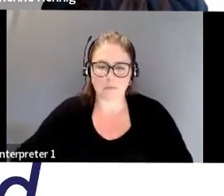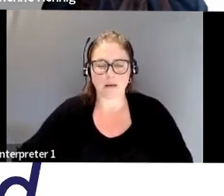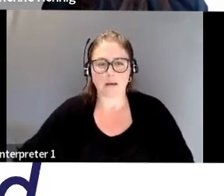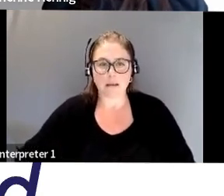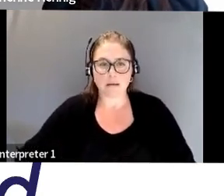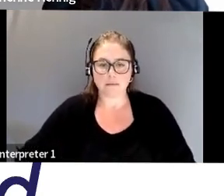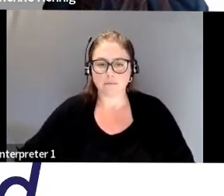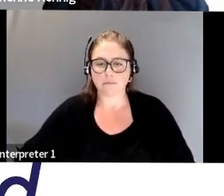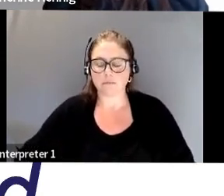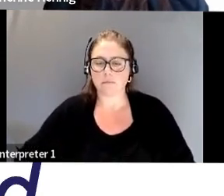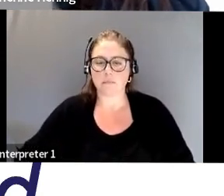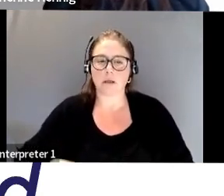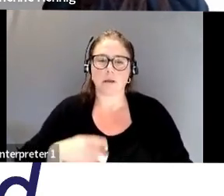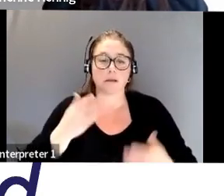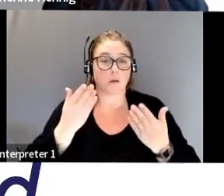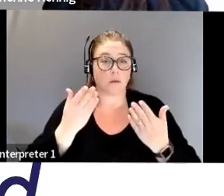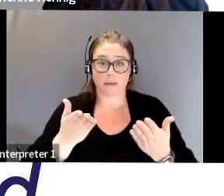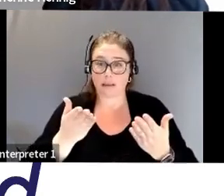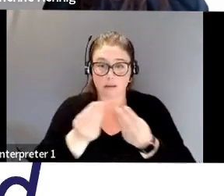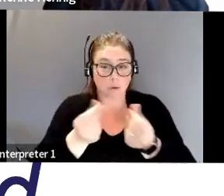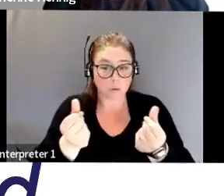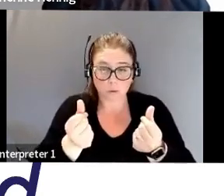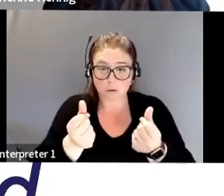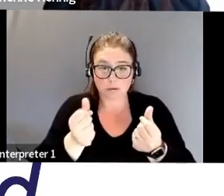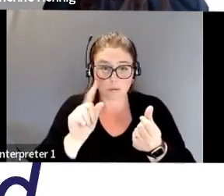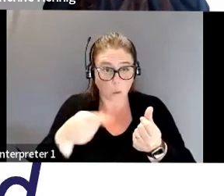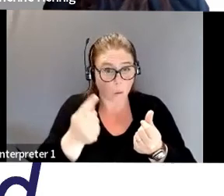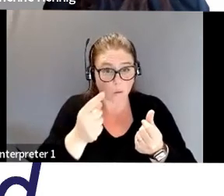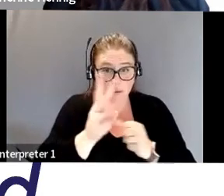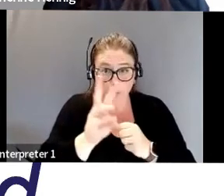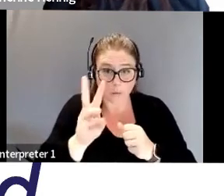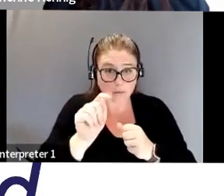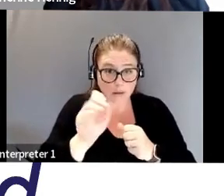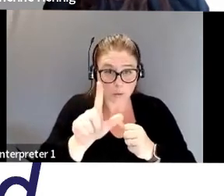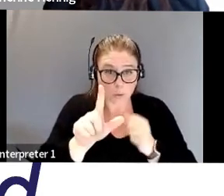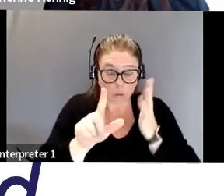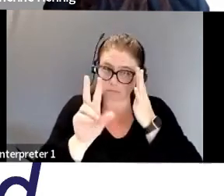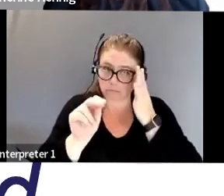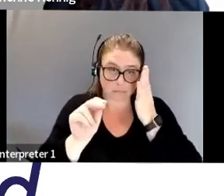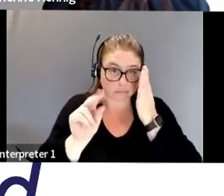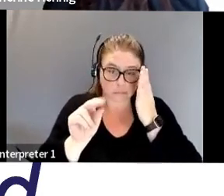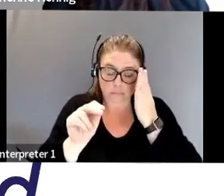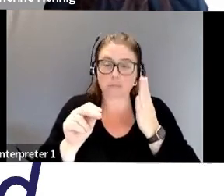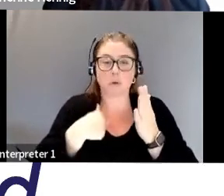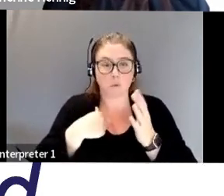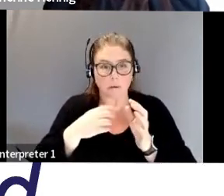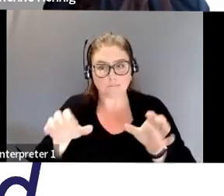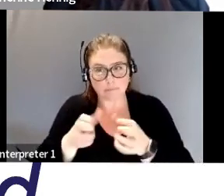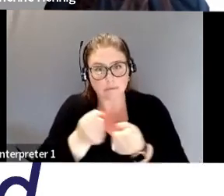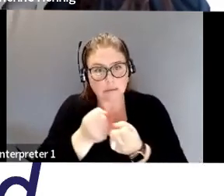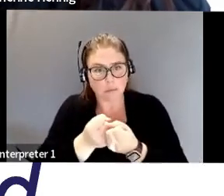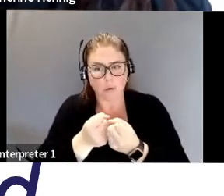secure funding. So Pocketed goes beyond just our platform. We also help our users actively secure funding in a few